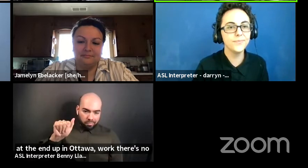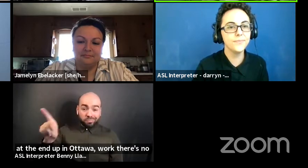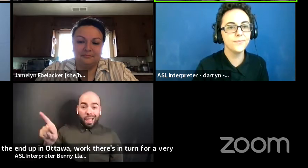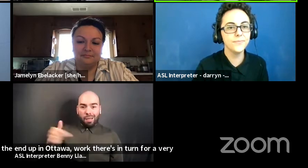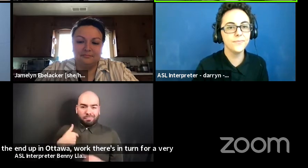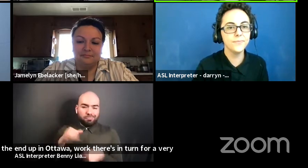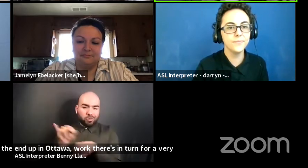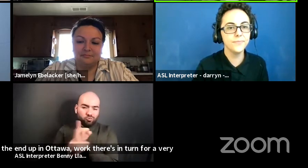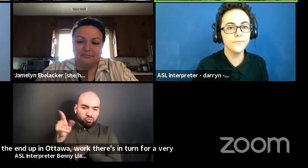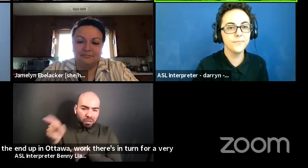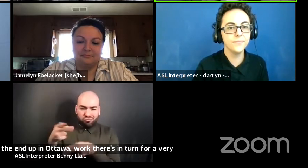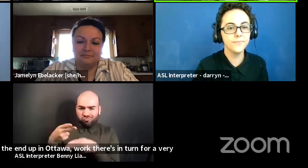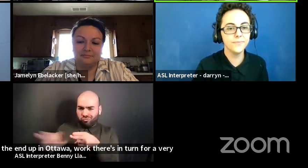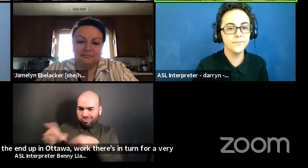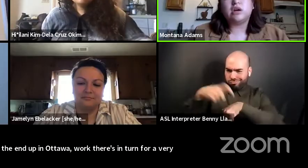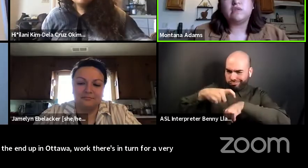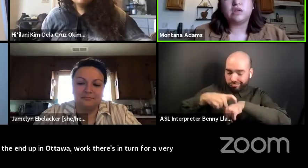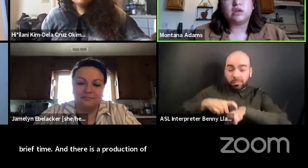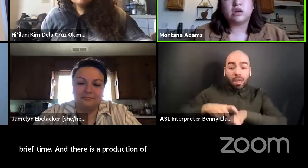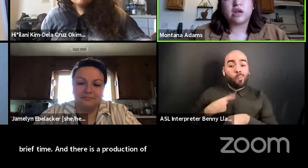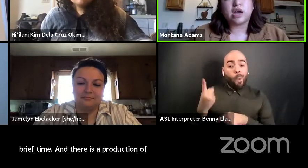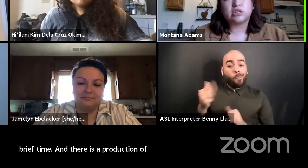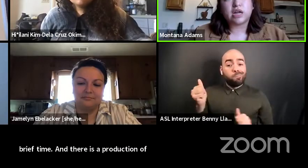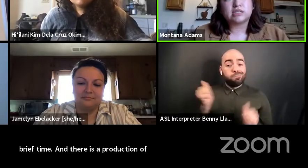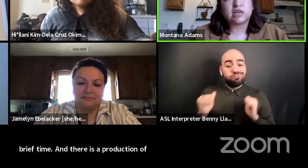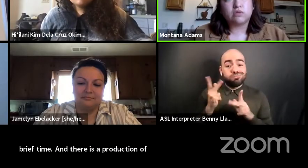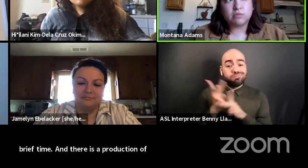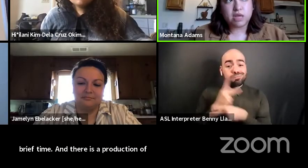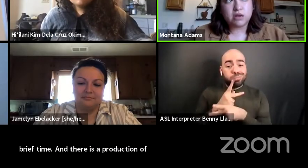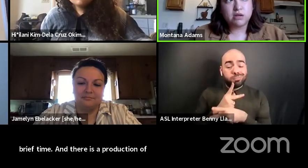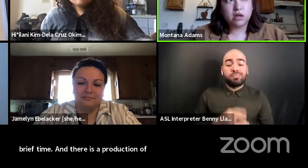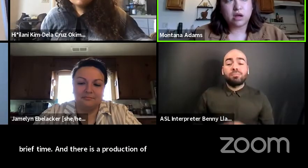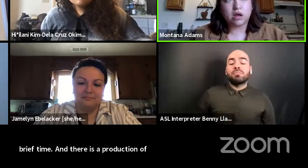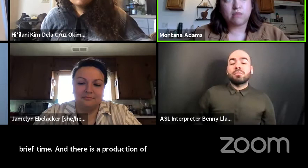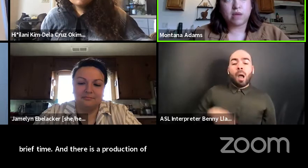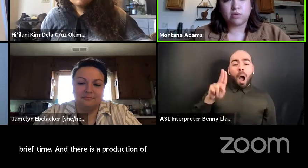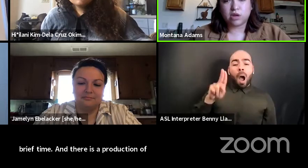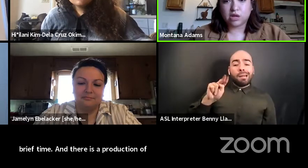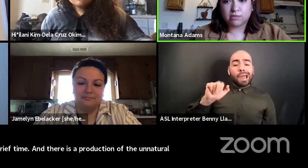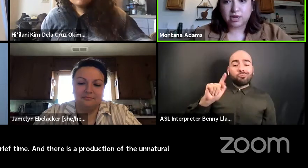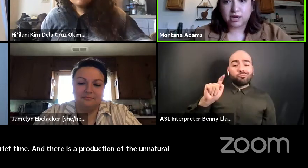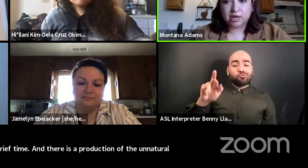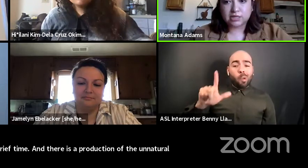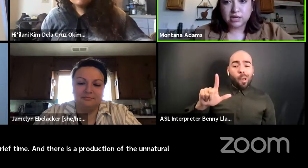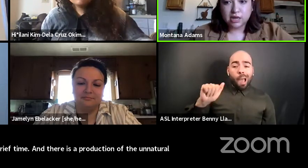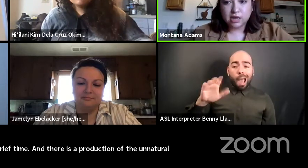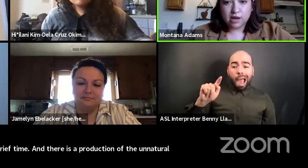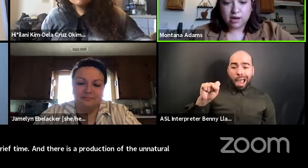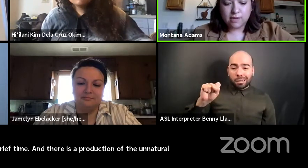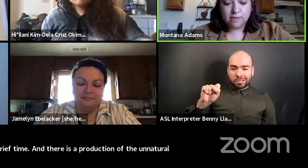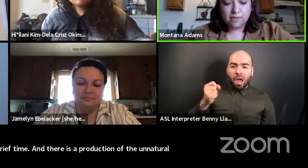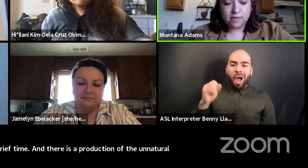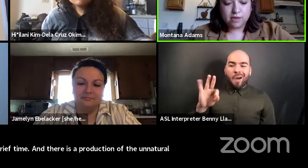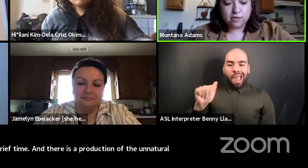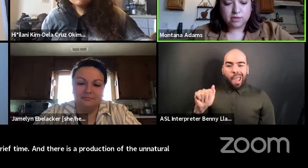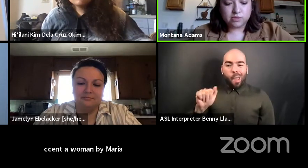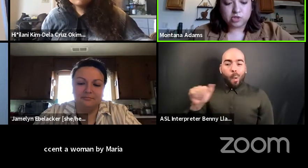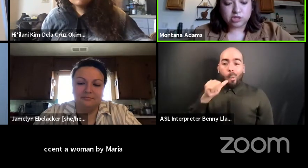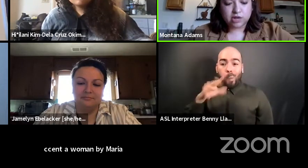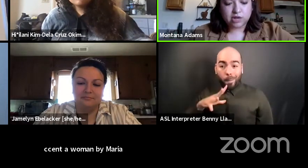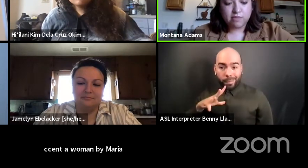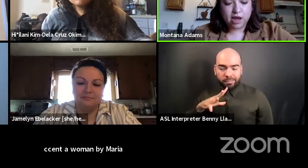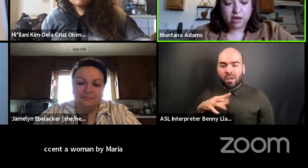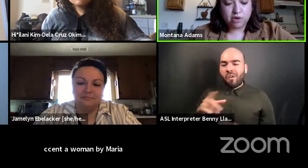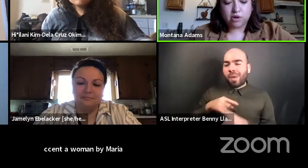And there was a production of the Unnatural and Accidental Woman by Marie Clement, which